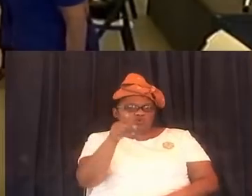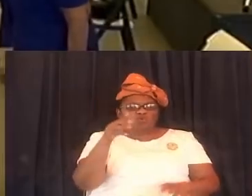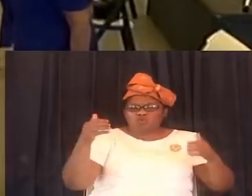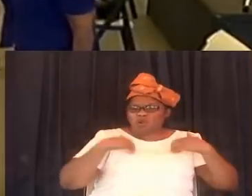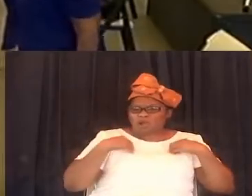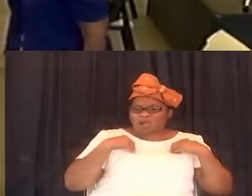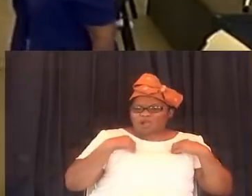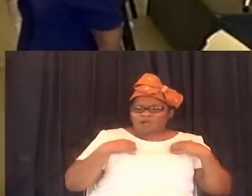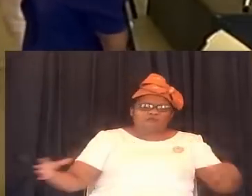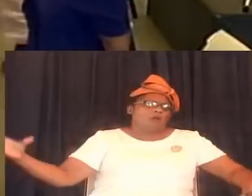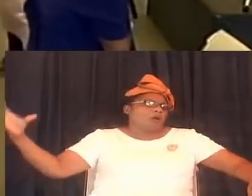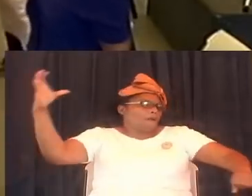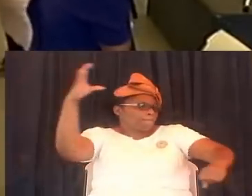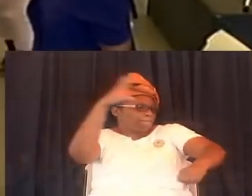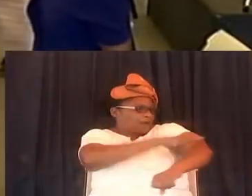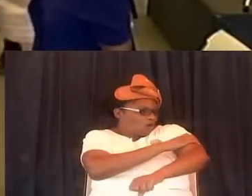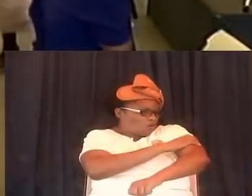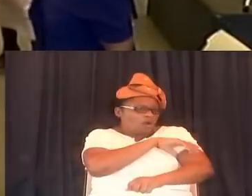Anointing power.